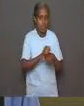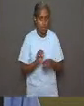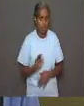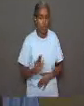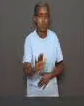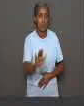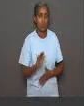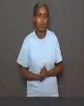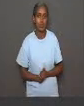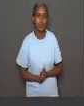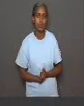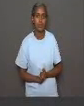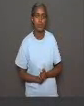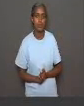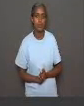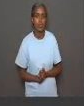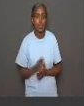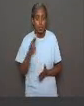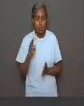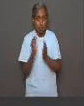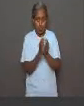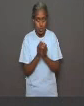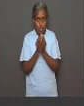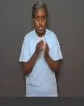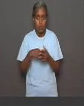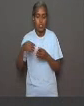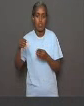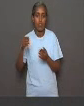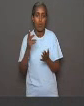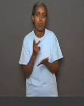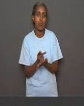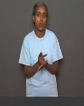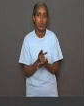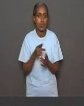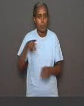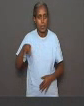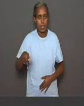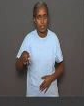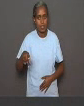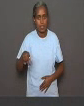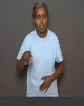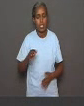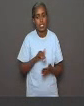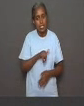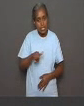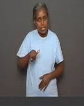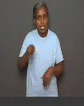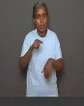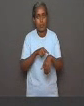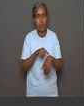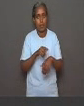own. Two ships leave from a port, P, at the same